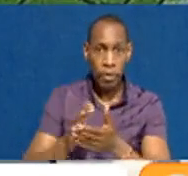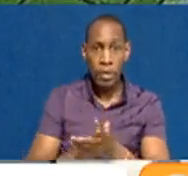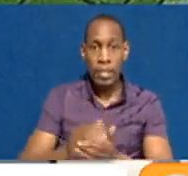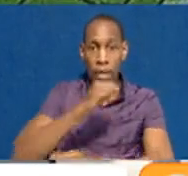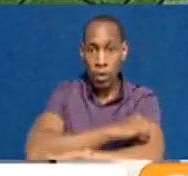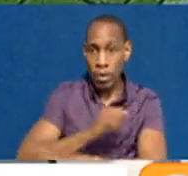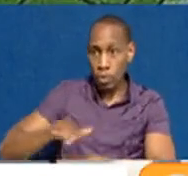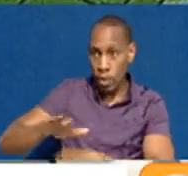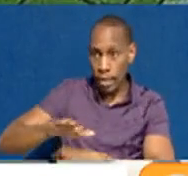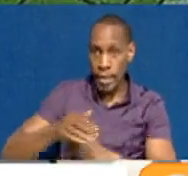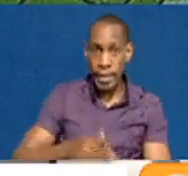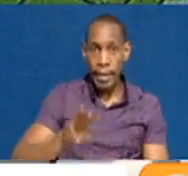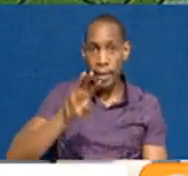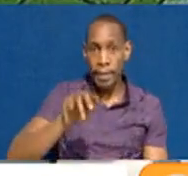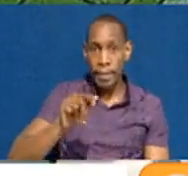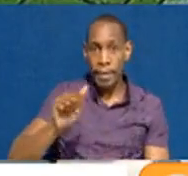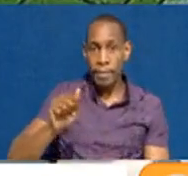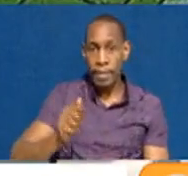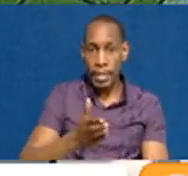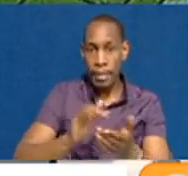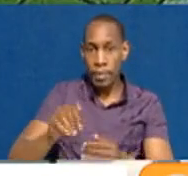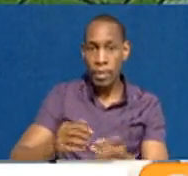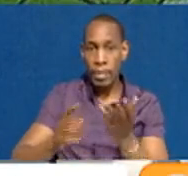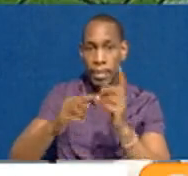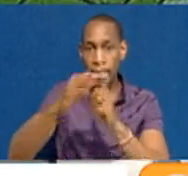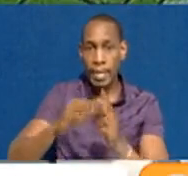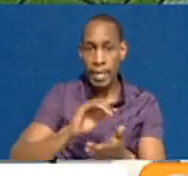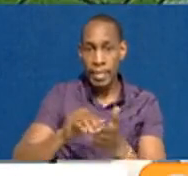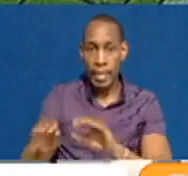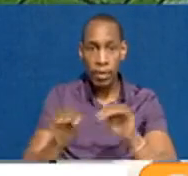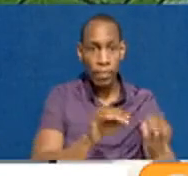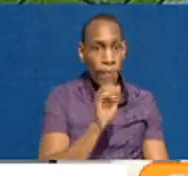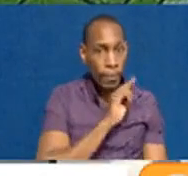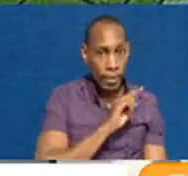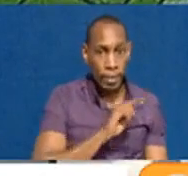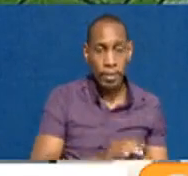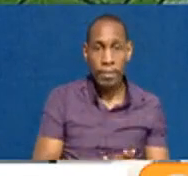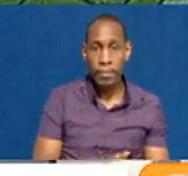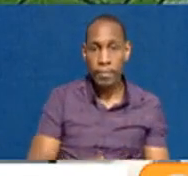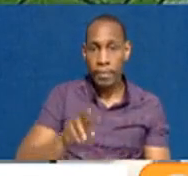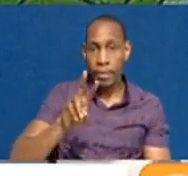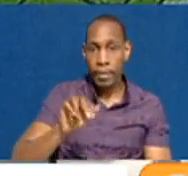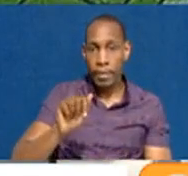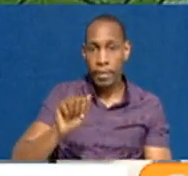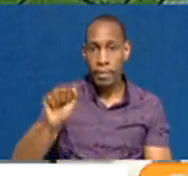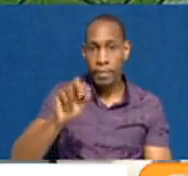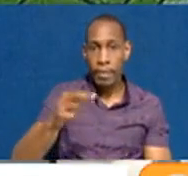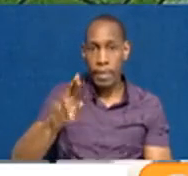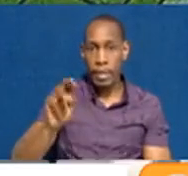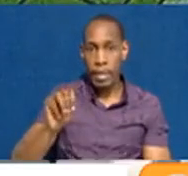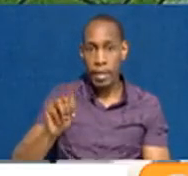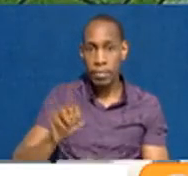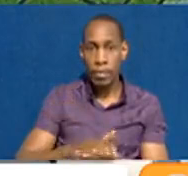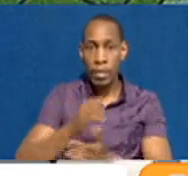school compounds. Mvita sub-county tallying center has been moved from Aldina Visram School to a National